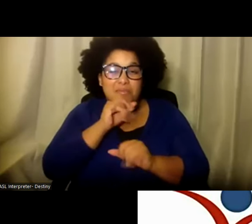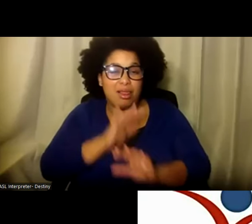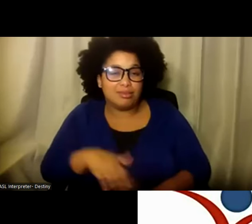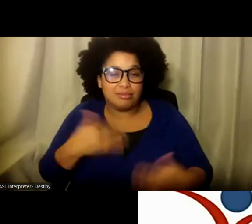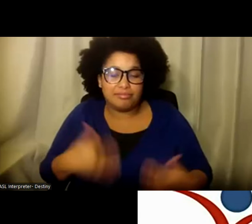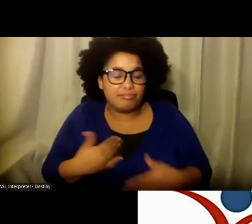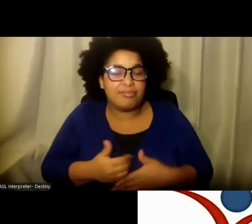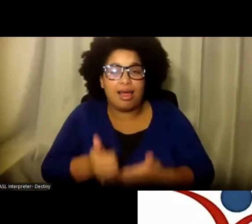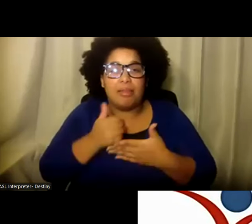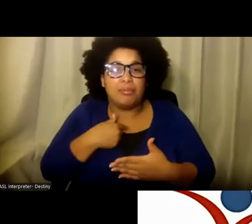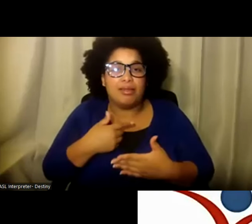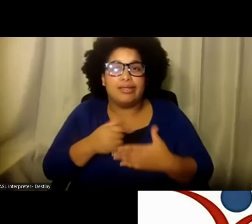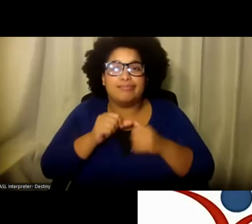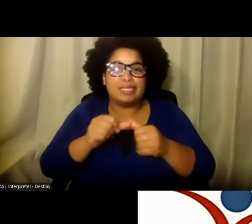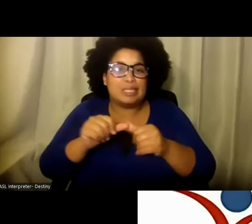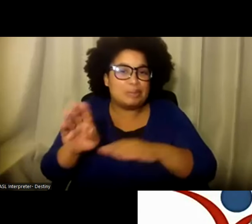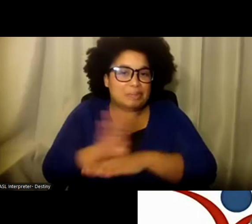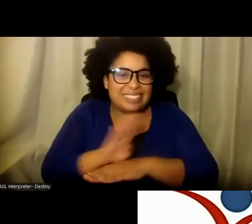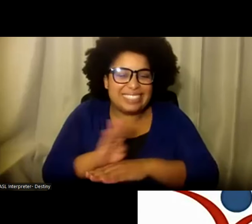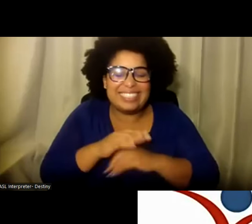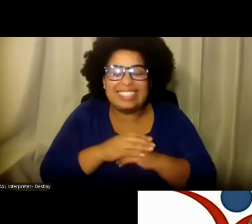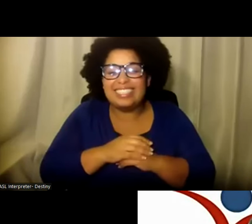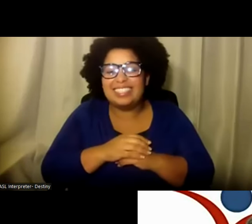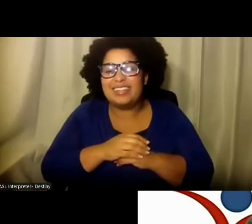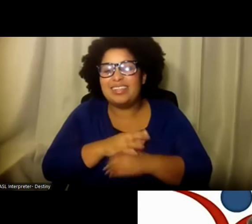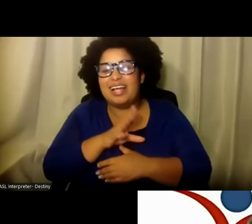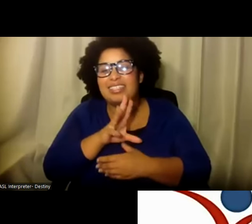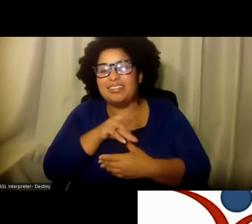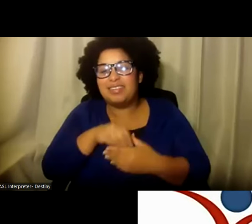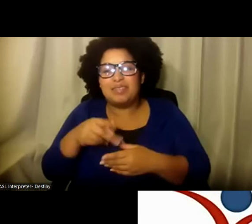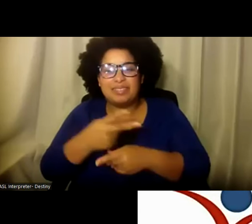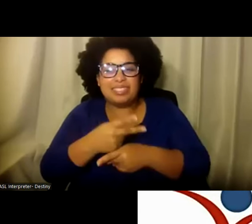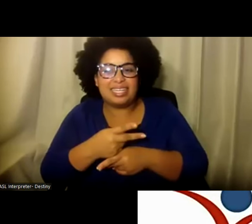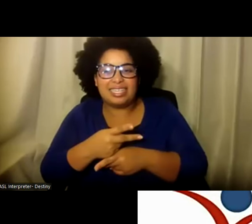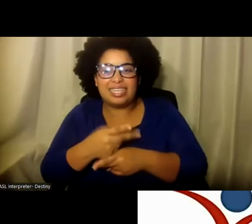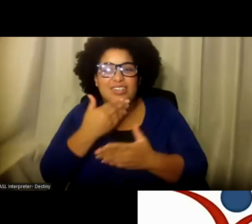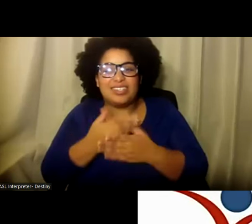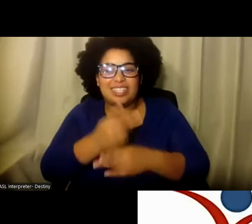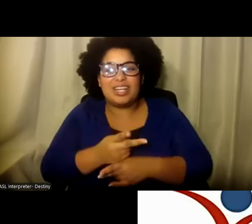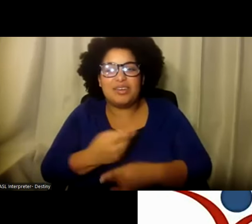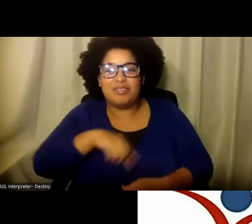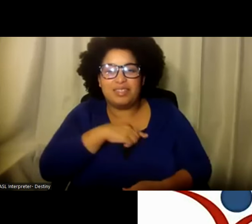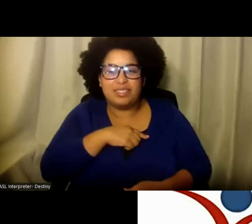That kept me very busy also. So that's part of them taking good care of us.